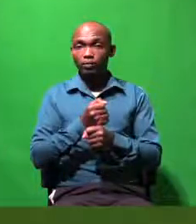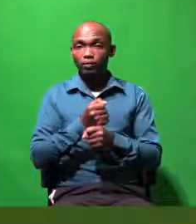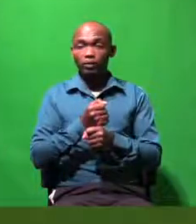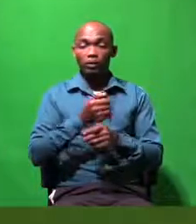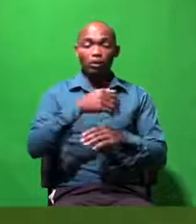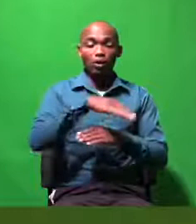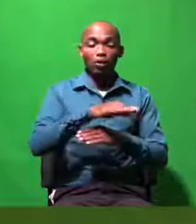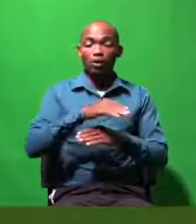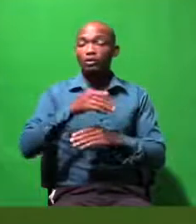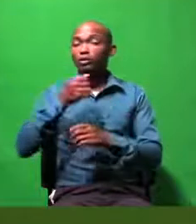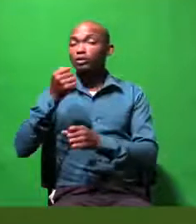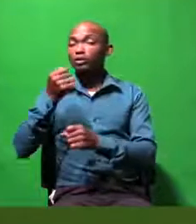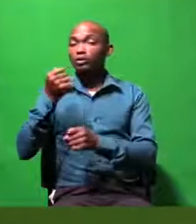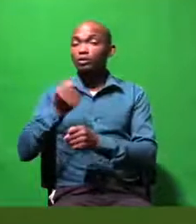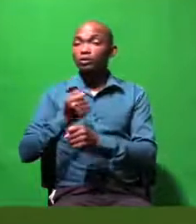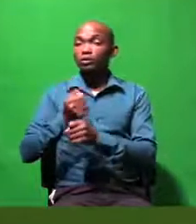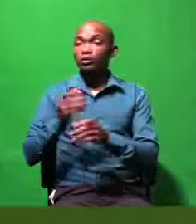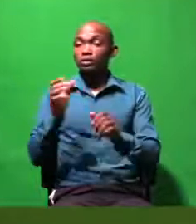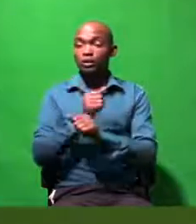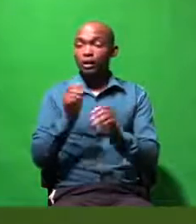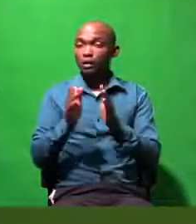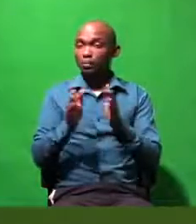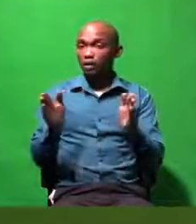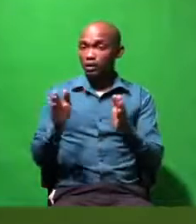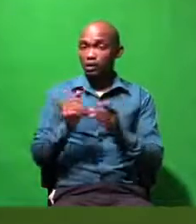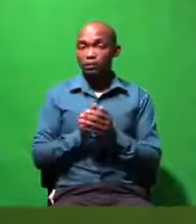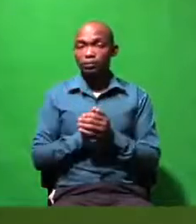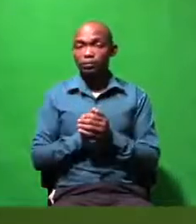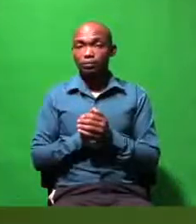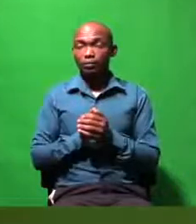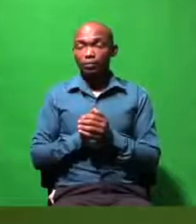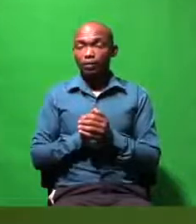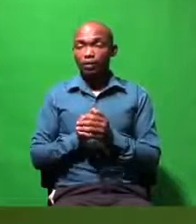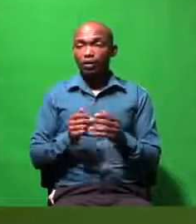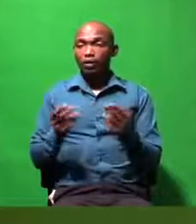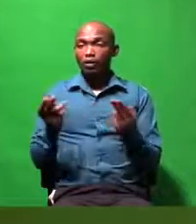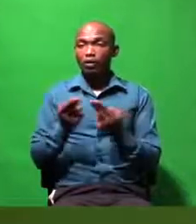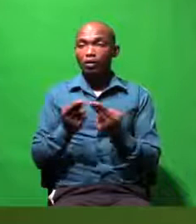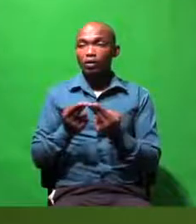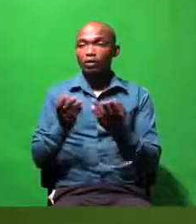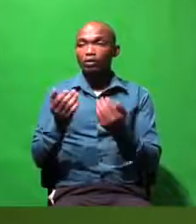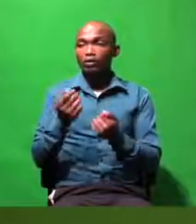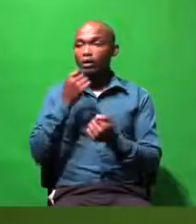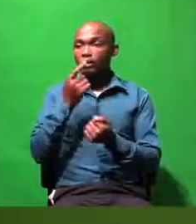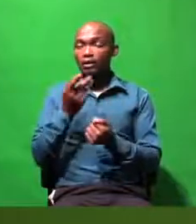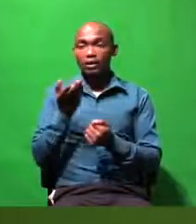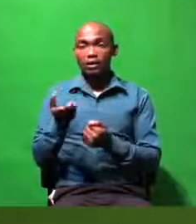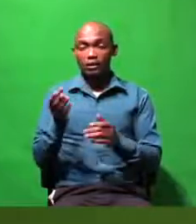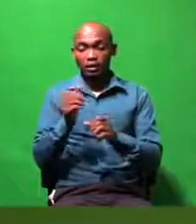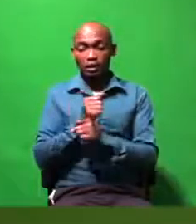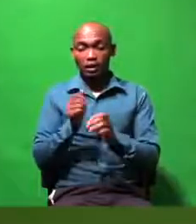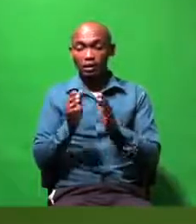going to take place. Also, we say can be take